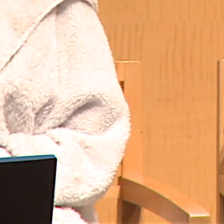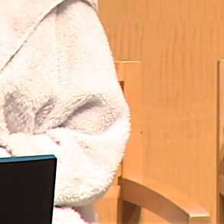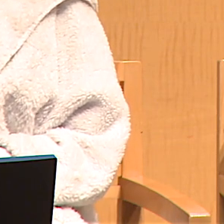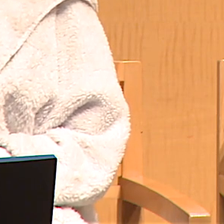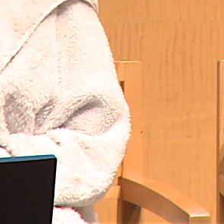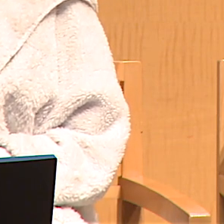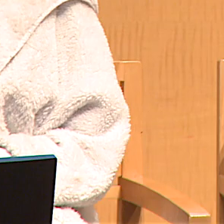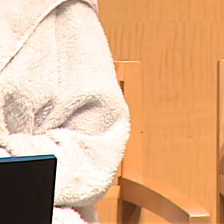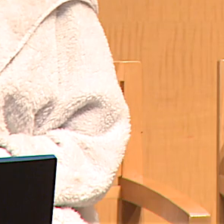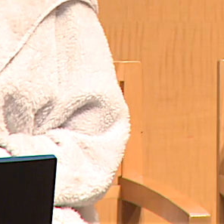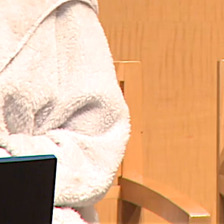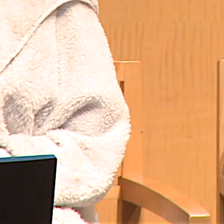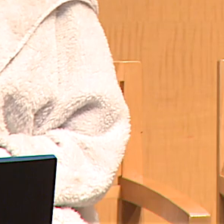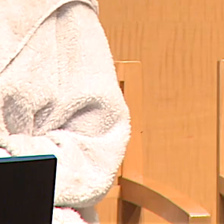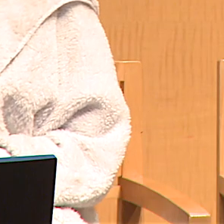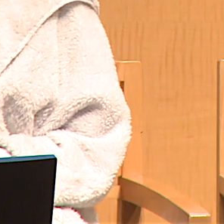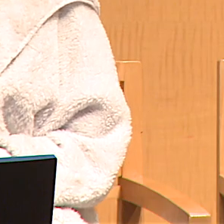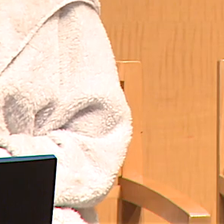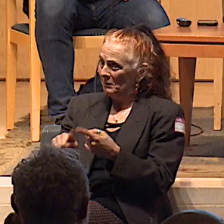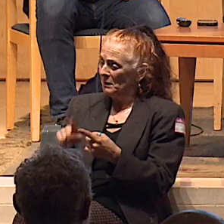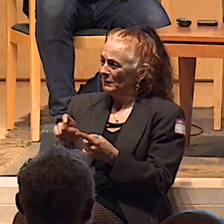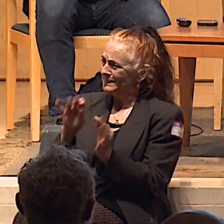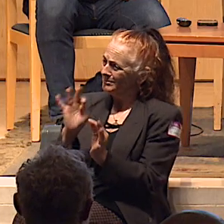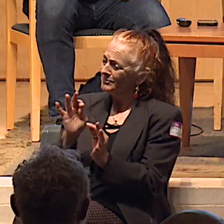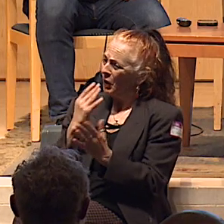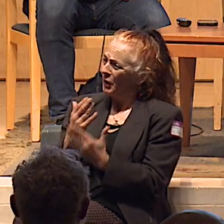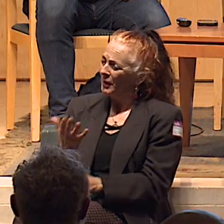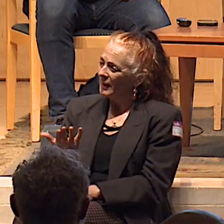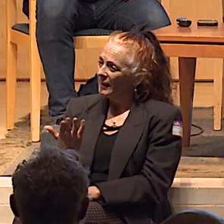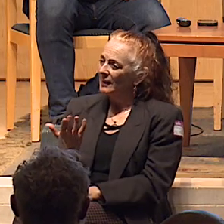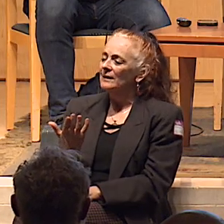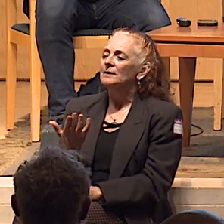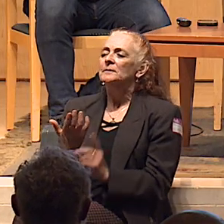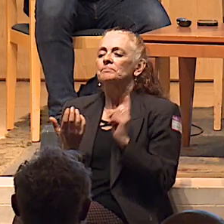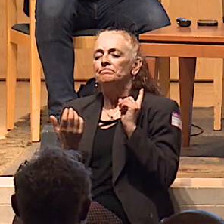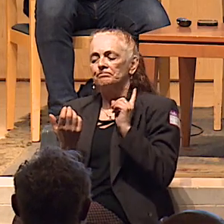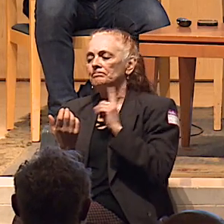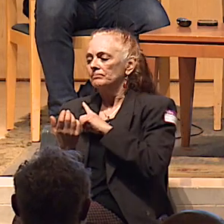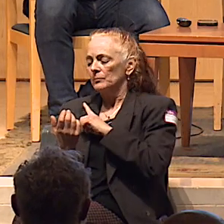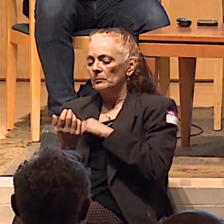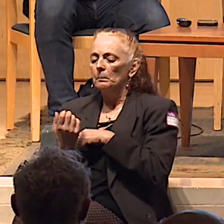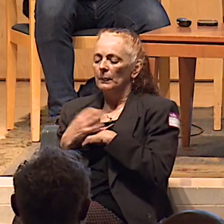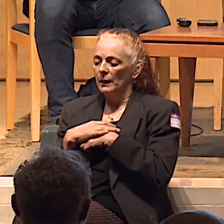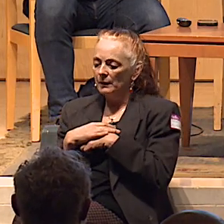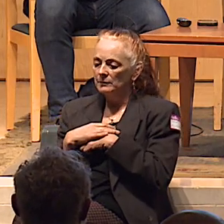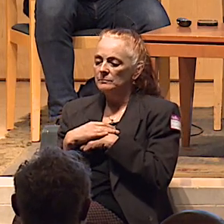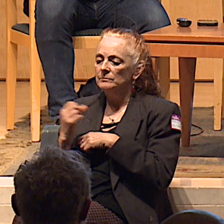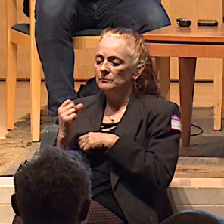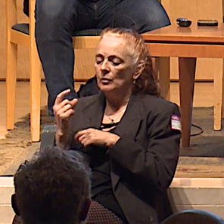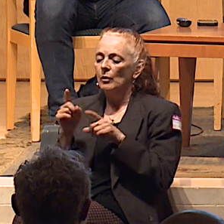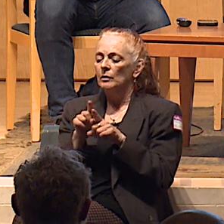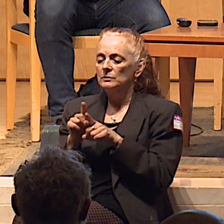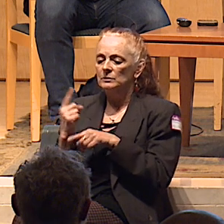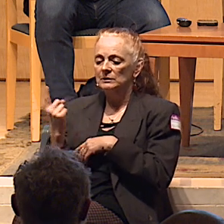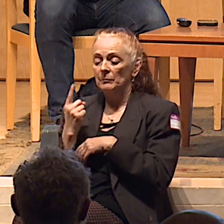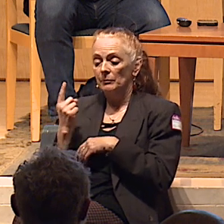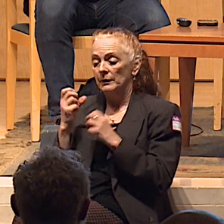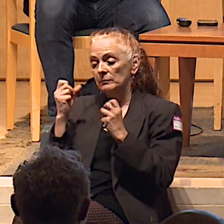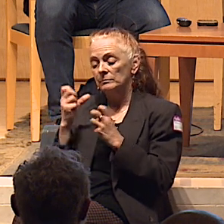I just go with it. Yeah, there's also something remarkable, I think, about